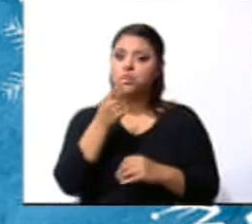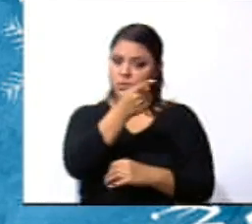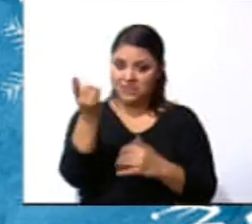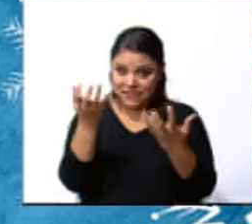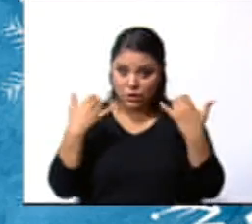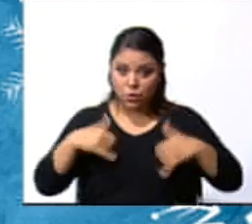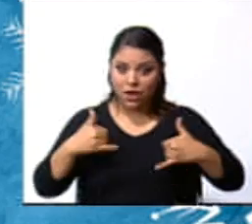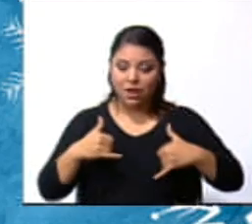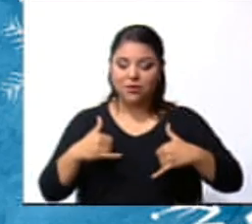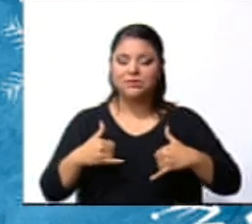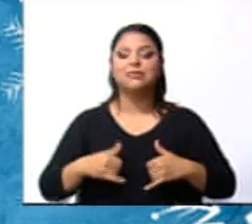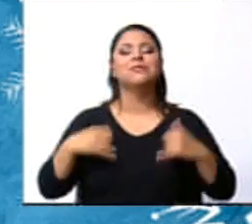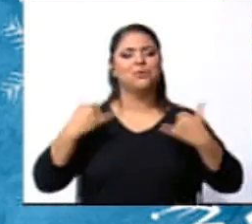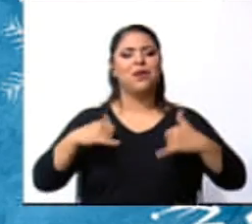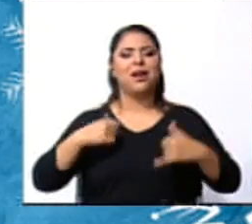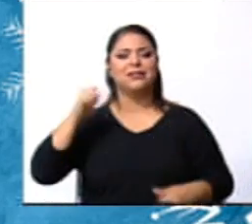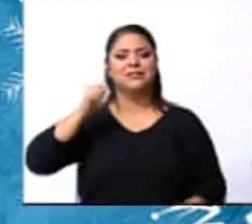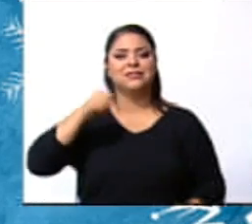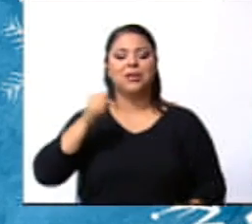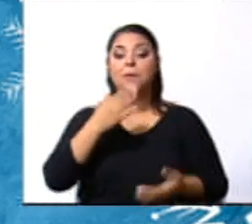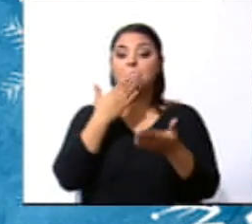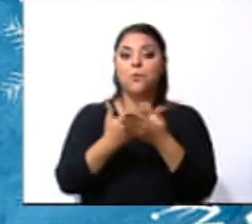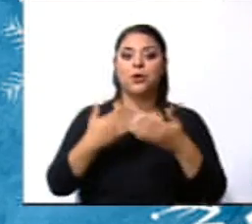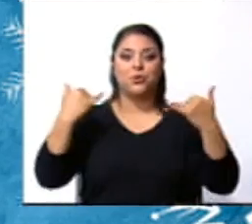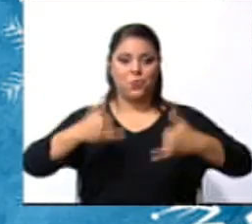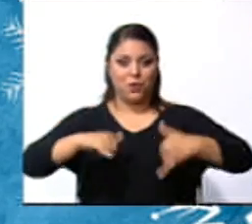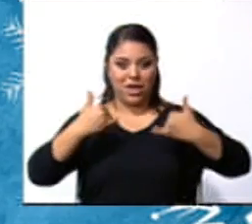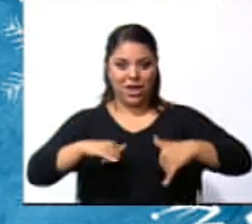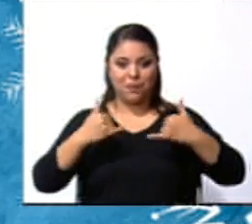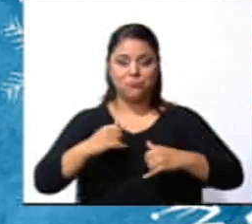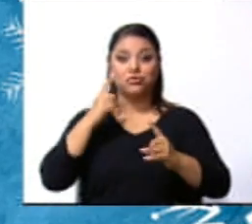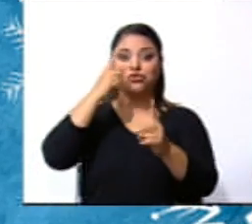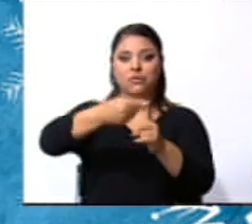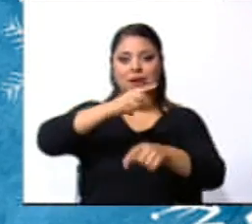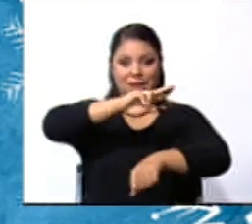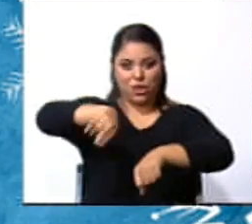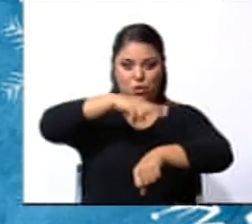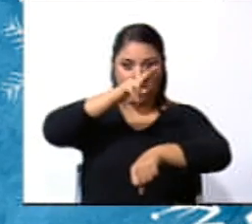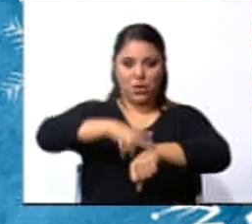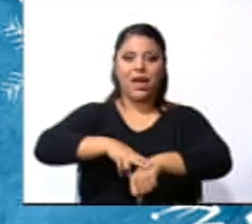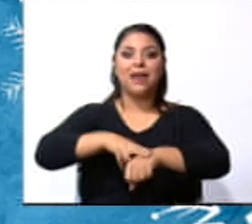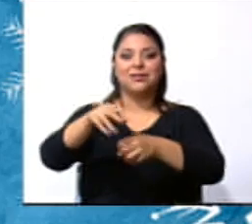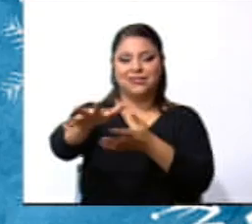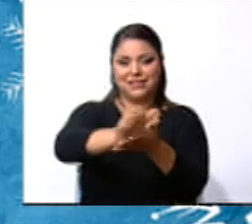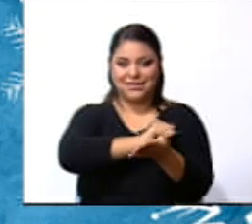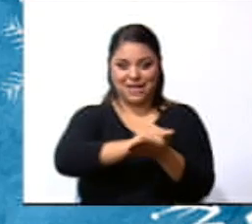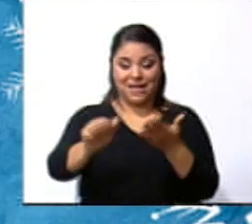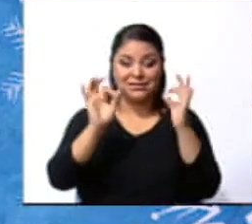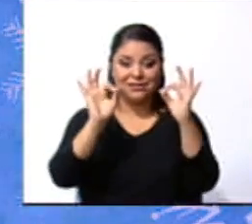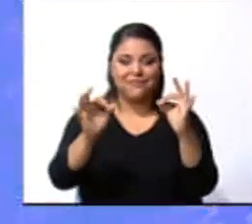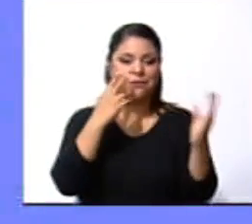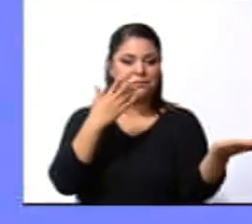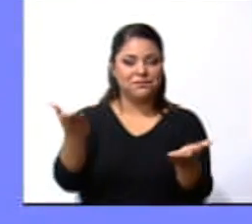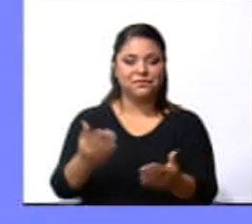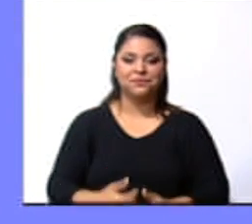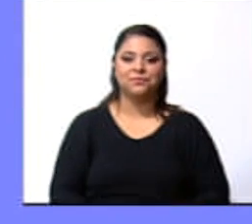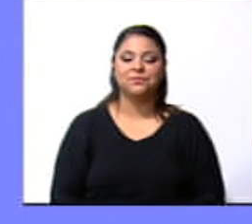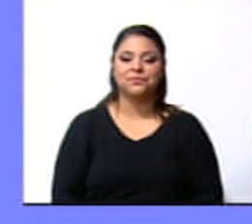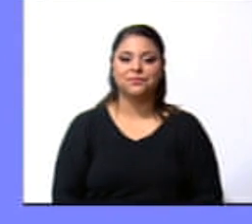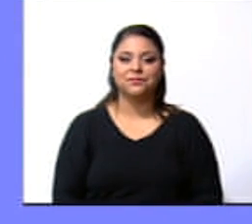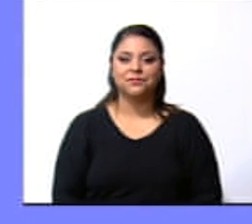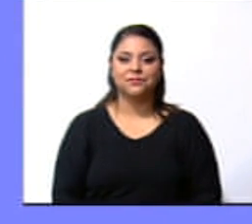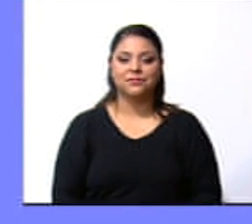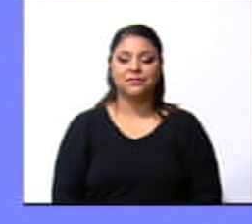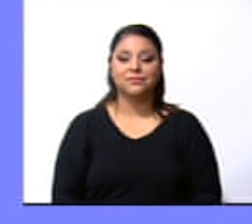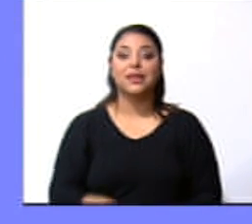Yes. Yes, I like games. So let's play a game about natural disasters. Okay, here we go. This